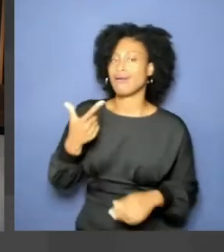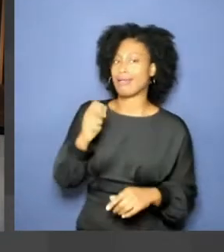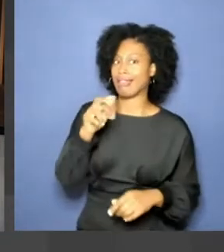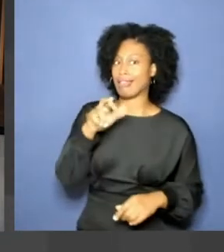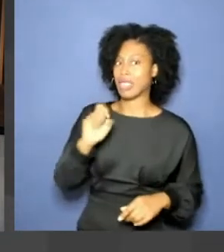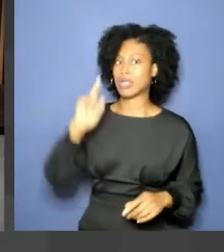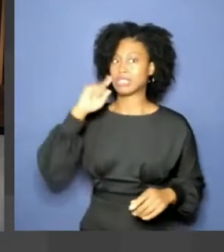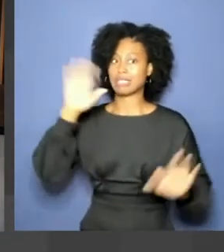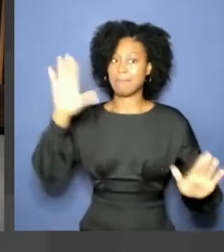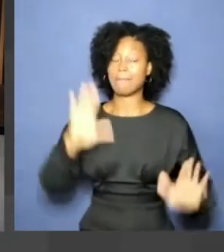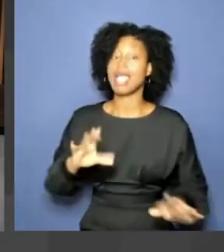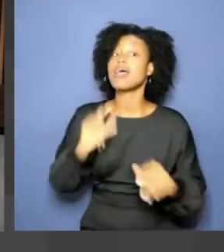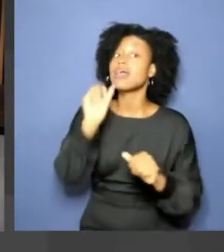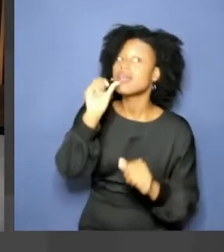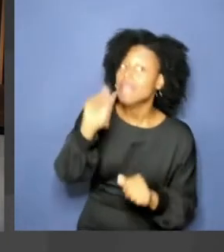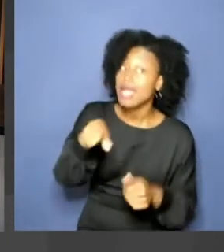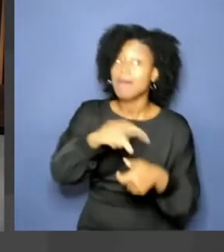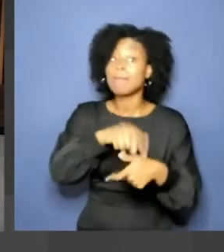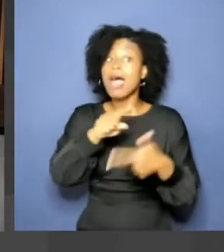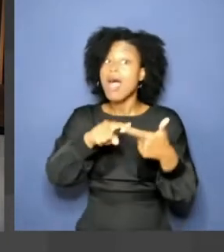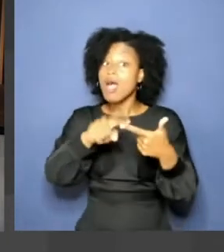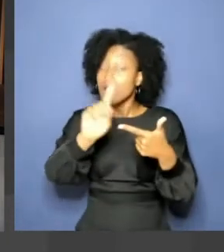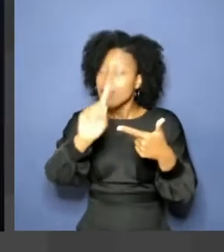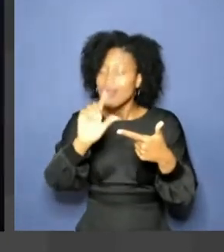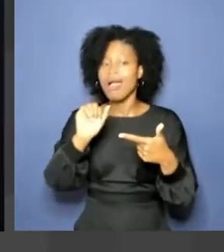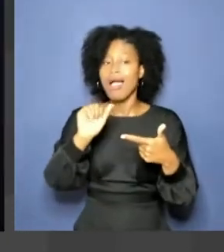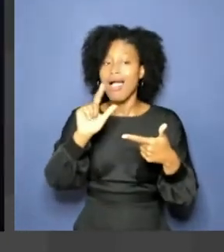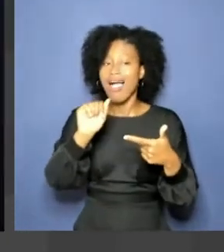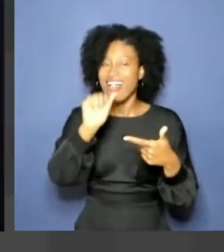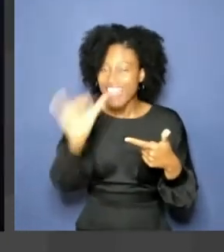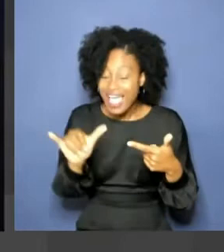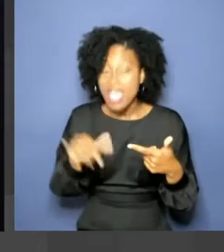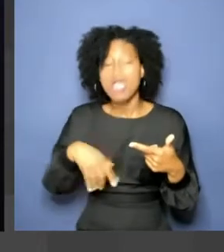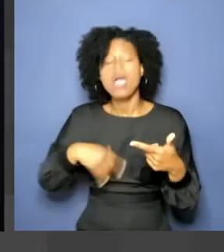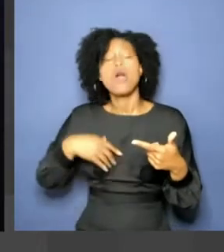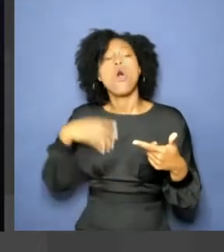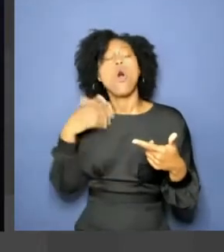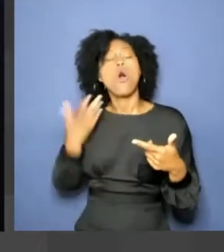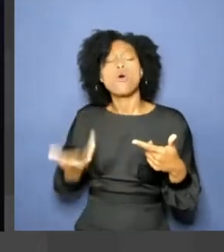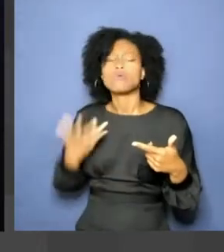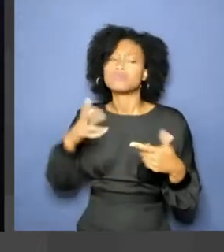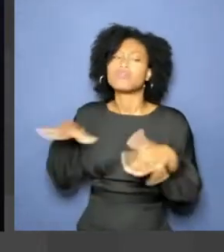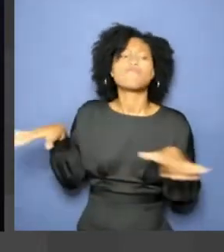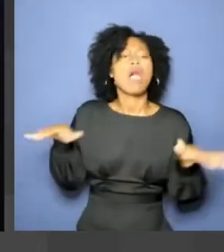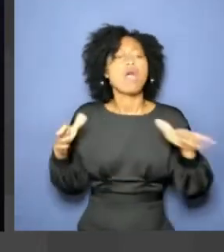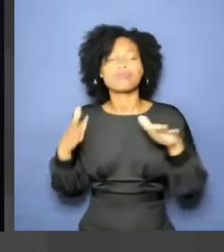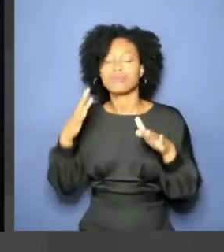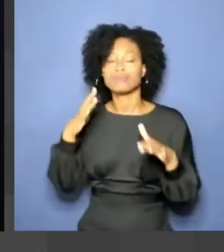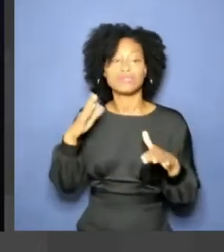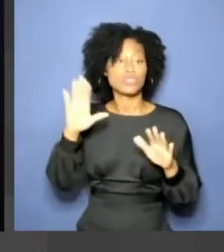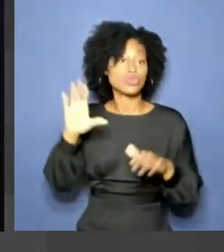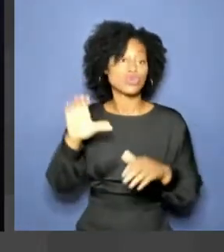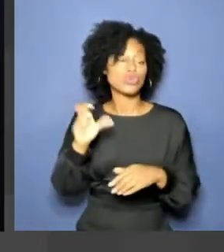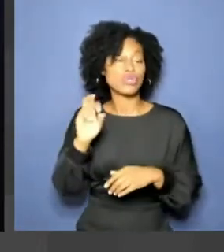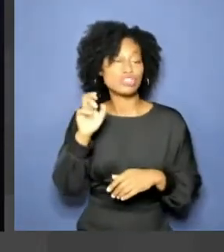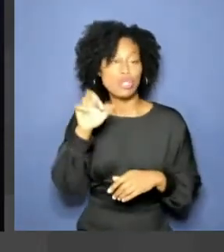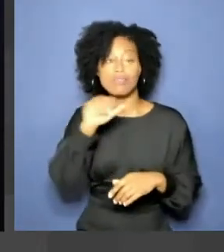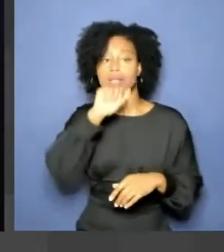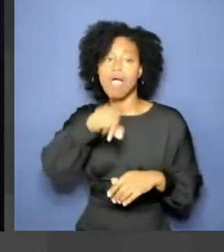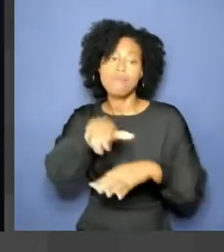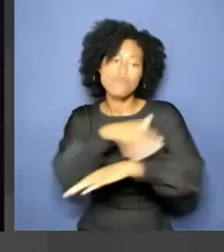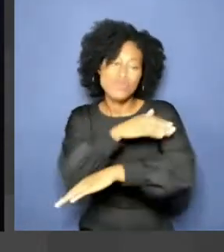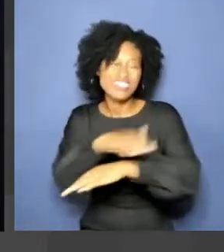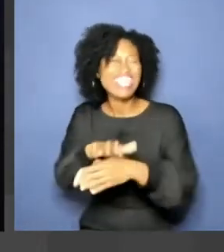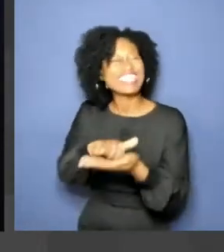but then we have the LA, which is also a flying, lovely creature that loves music and who doesn't?